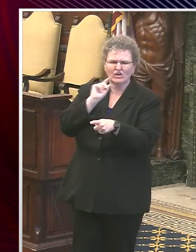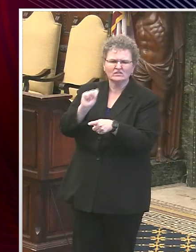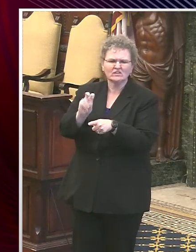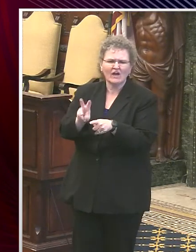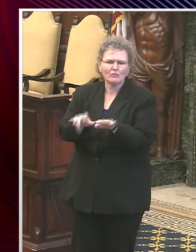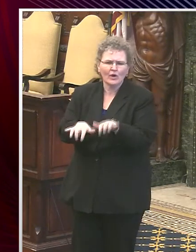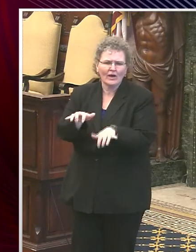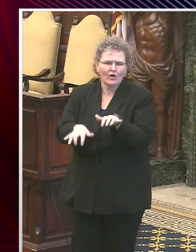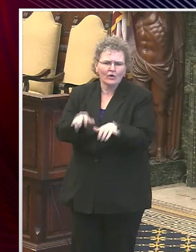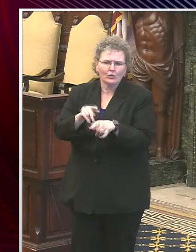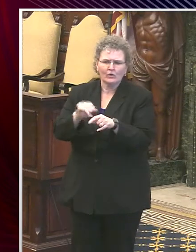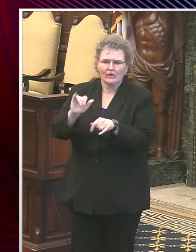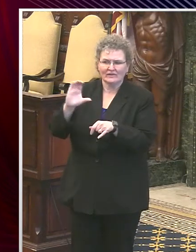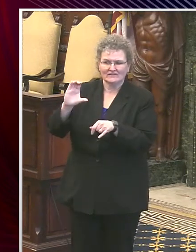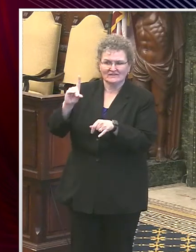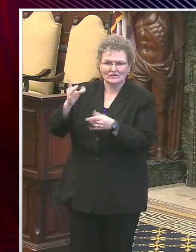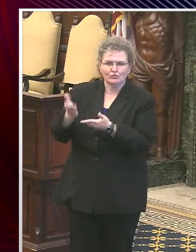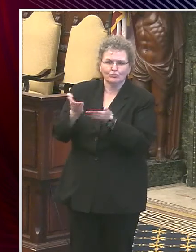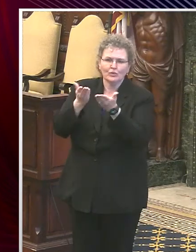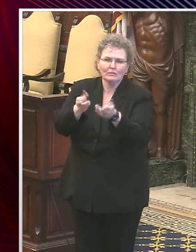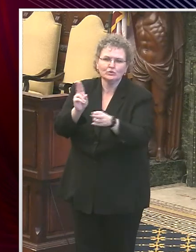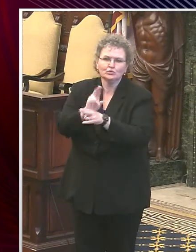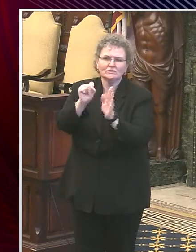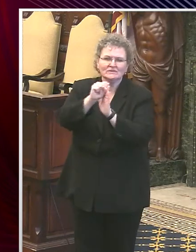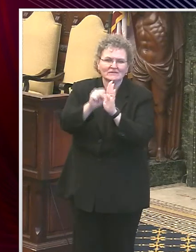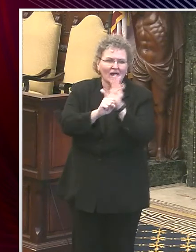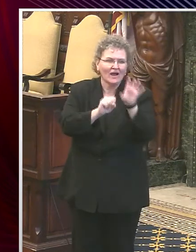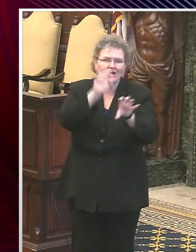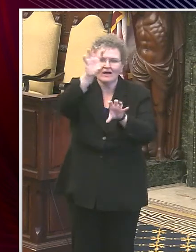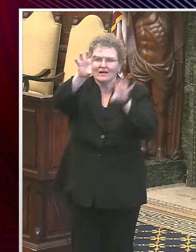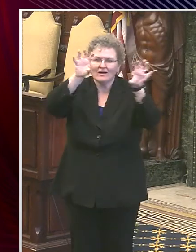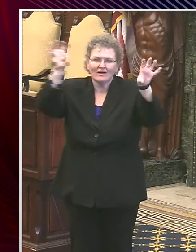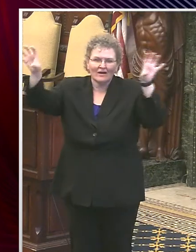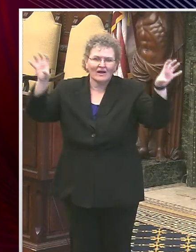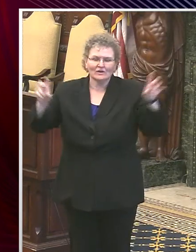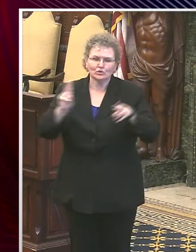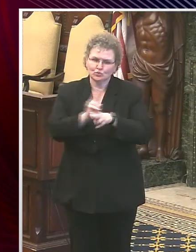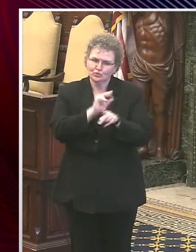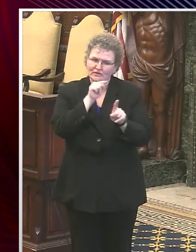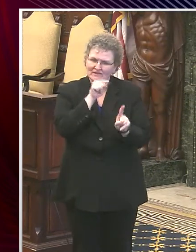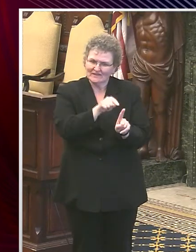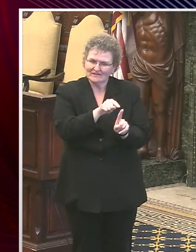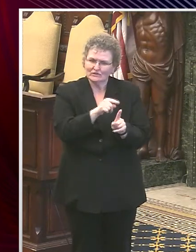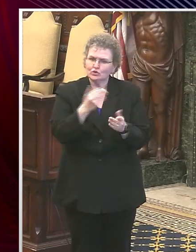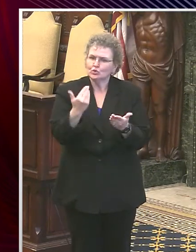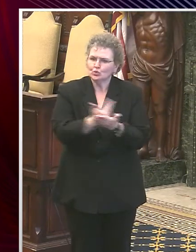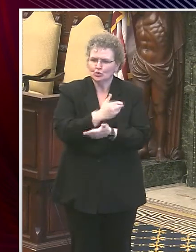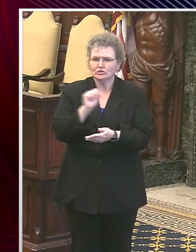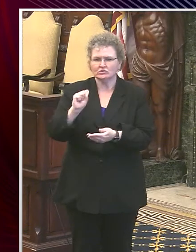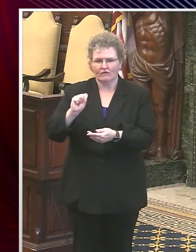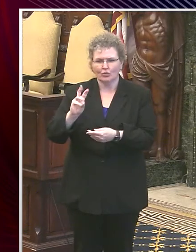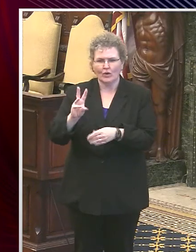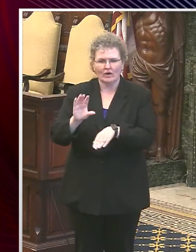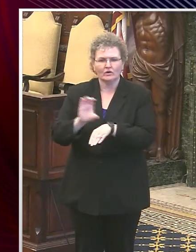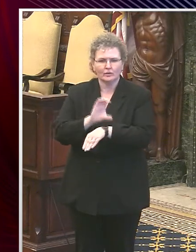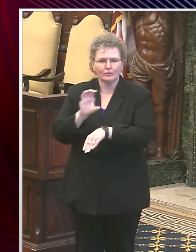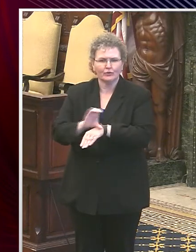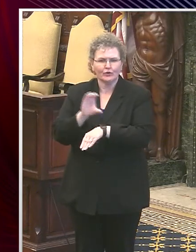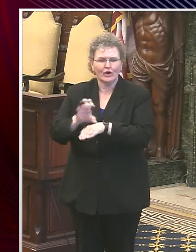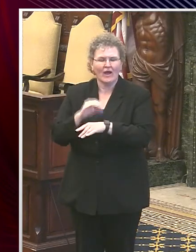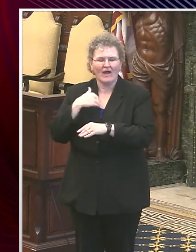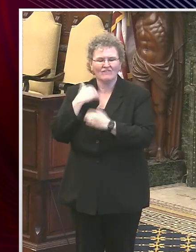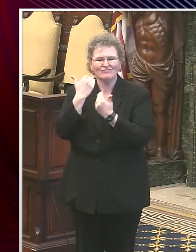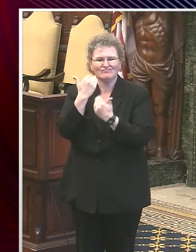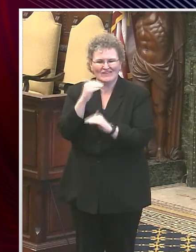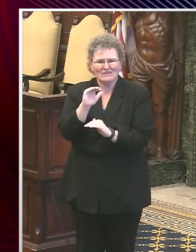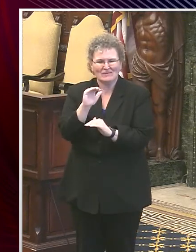CDC recommended for states and localities to use. It's being used across the country. It's new software, and it's got its limitations to it. And so we identified